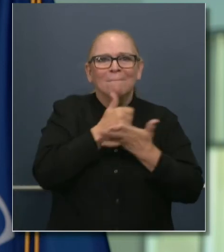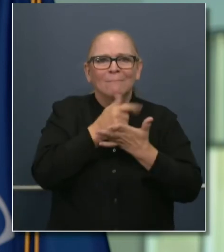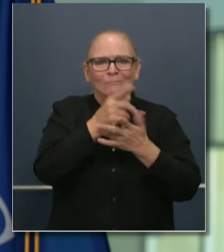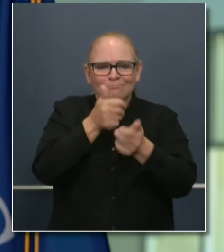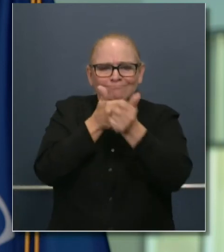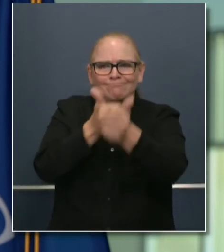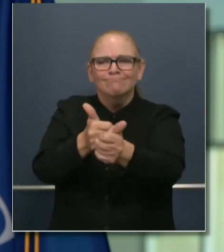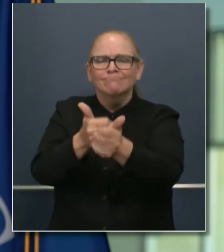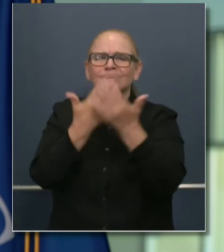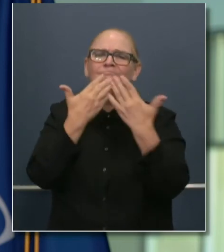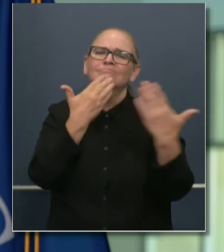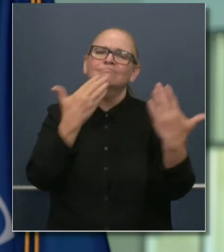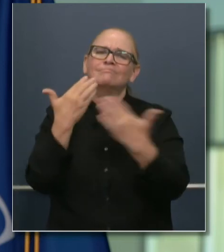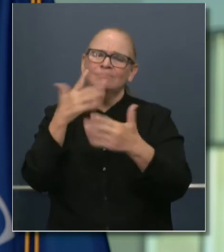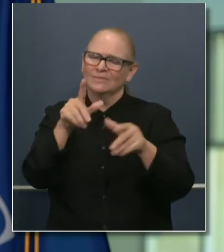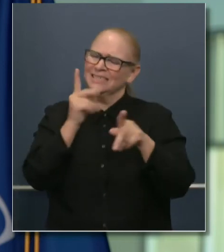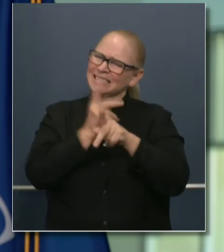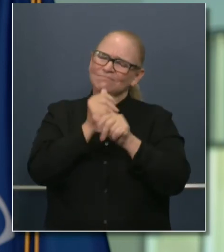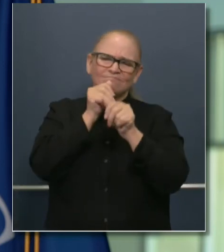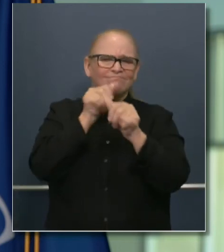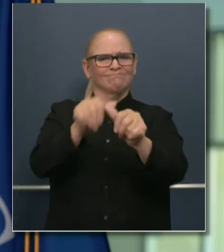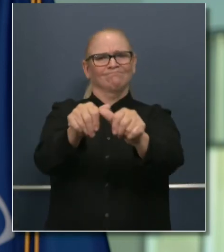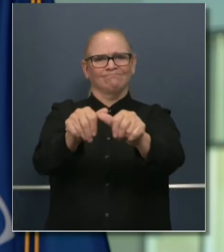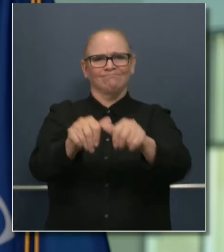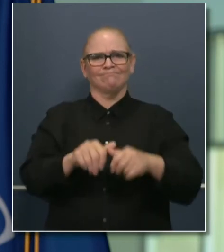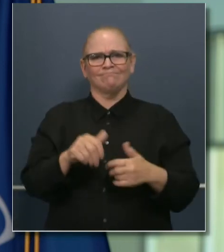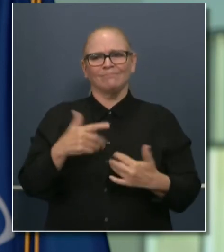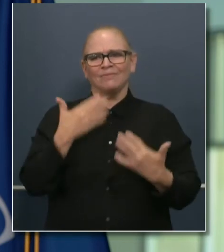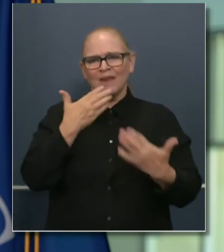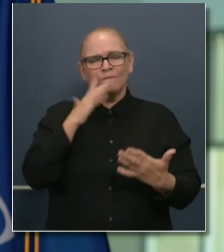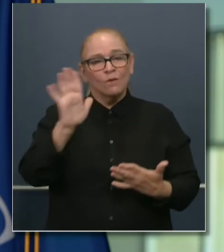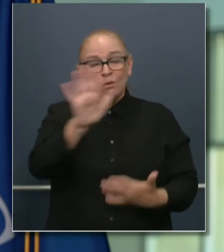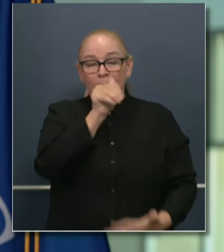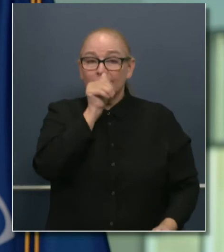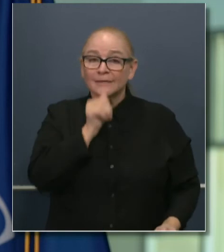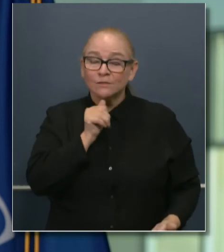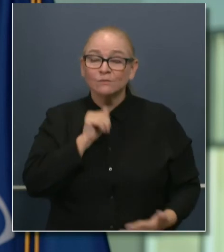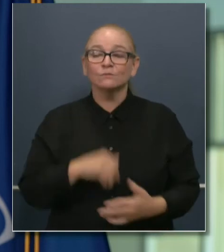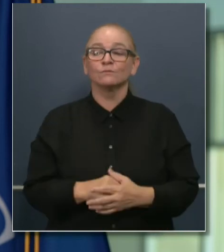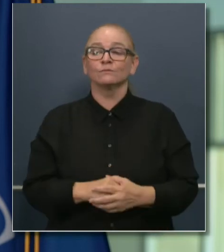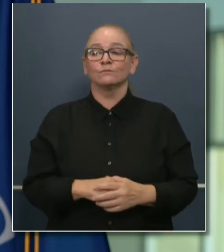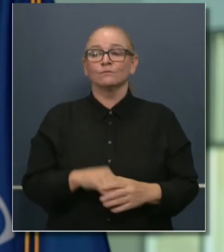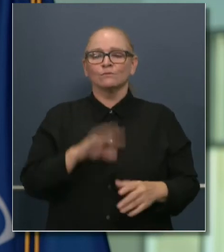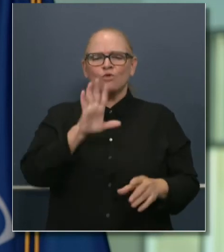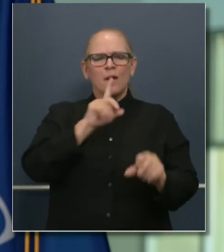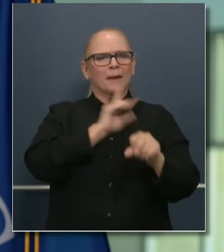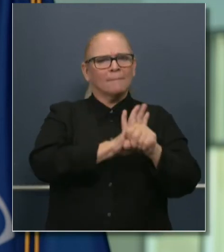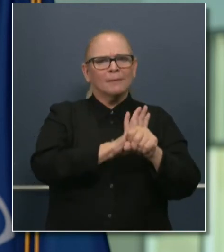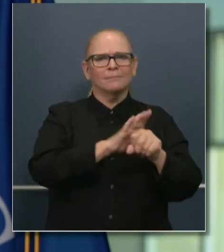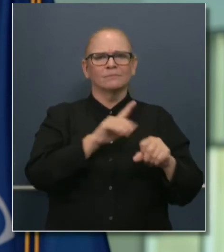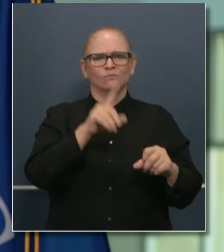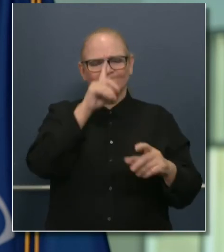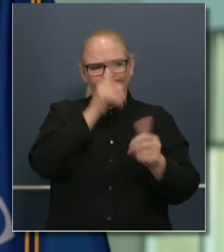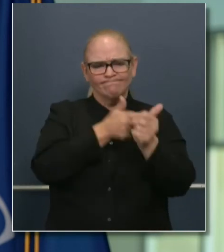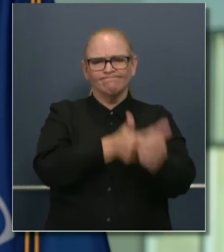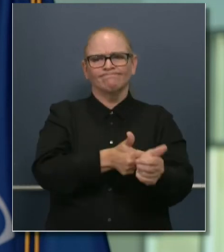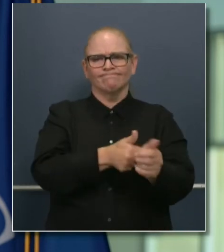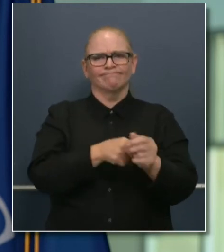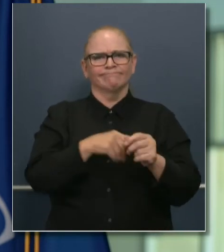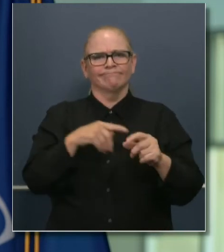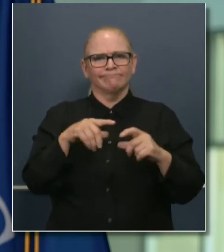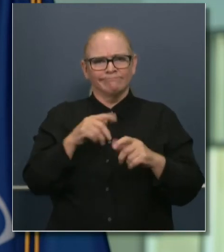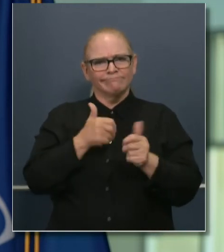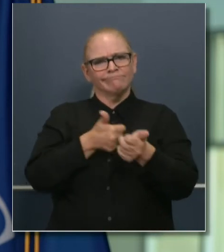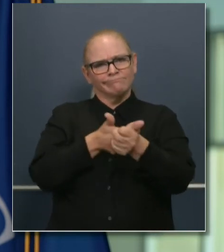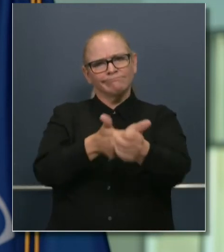I just want to extend appreciation for your patience, your perseverance, and your faith and devotion to this cause of